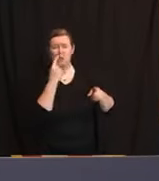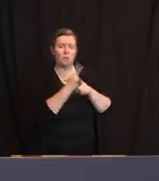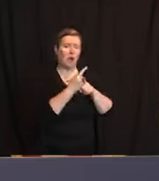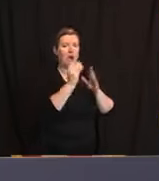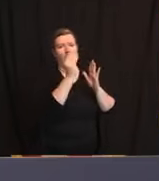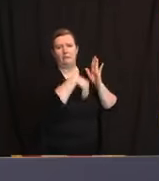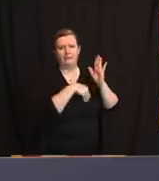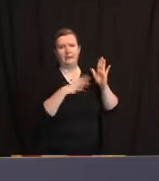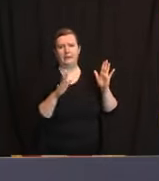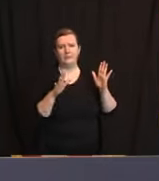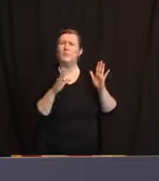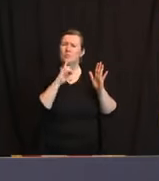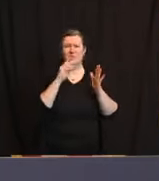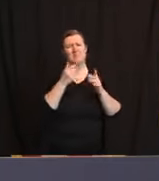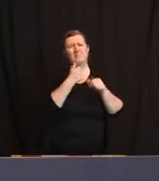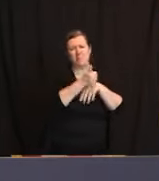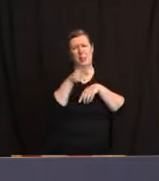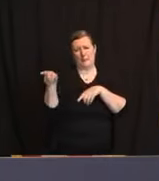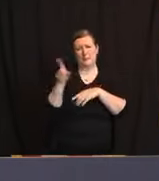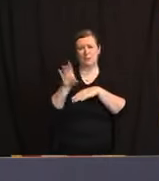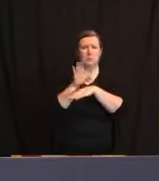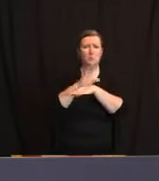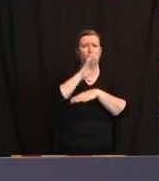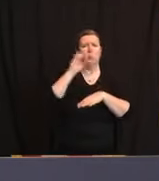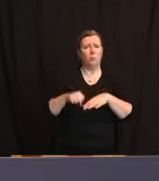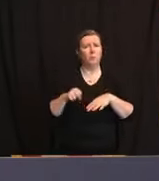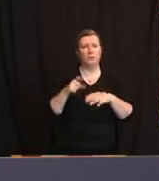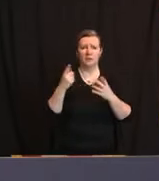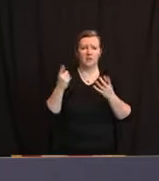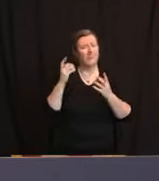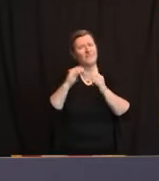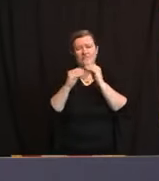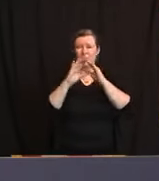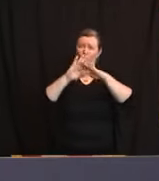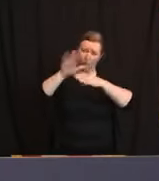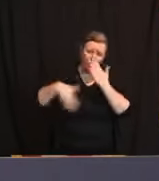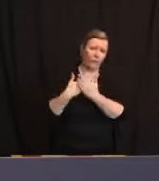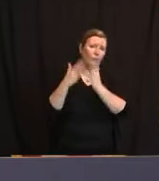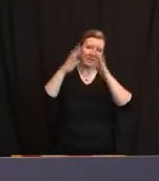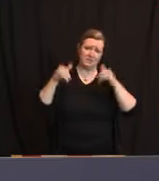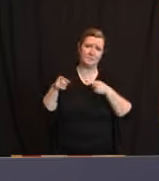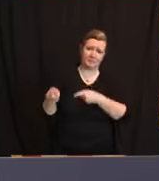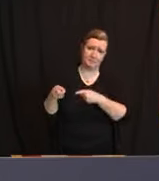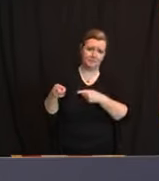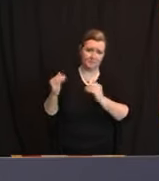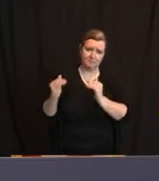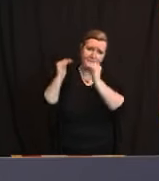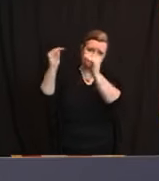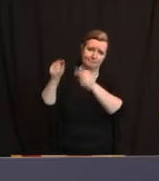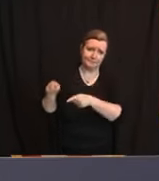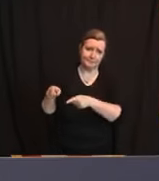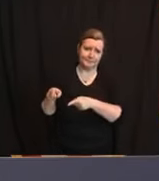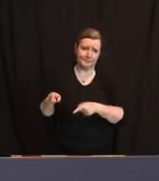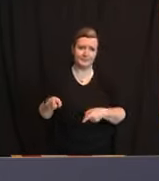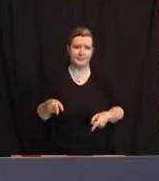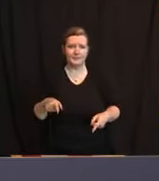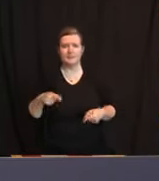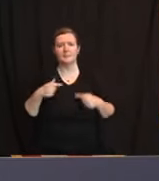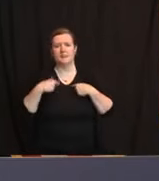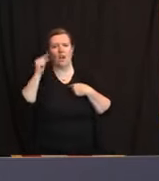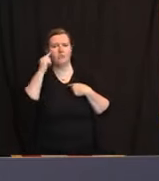to do to fix this thing? So I think on your first question, Len, you may want to weigh in here. In fact, I'd love you to weigh